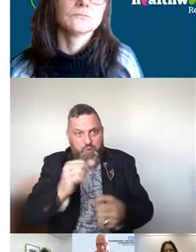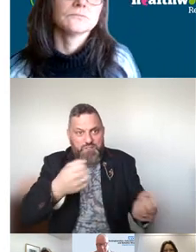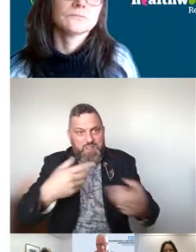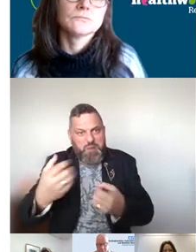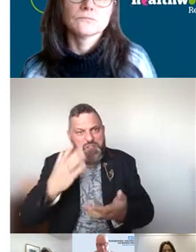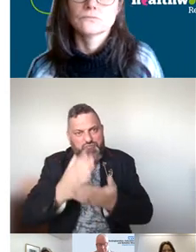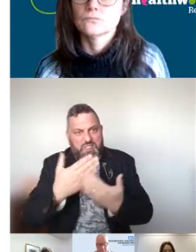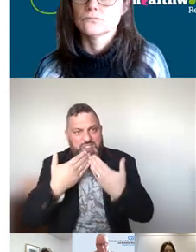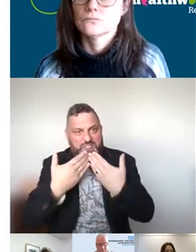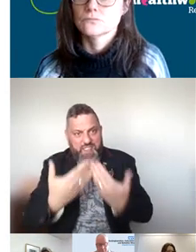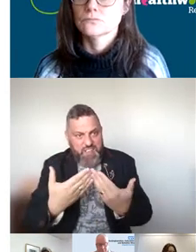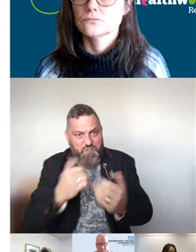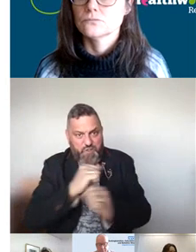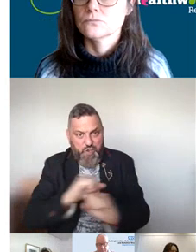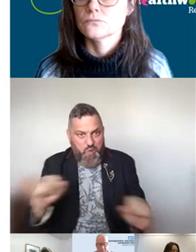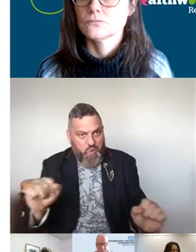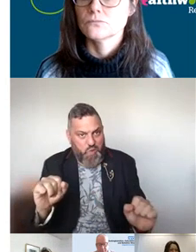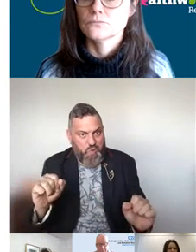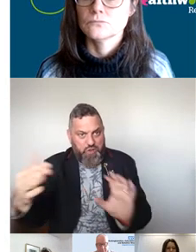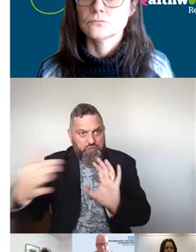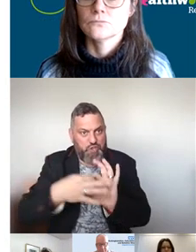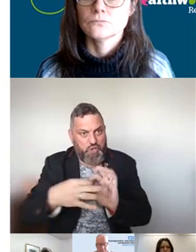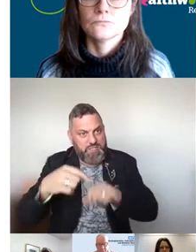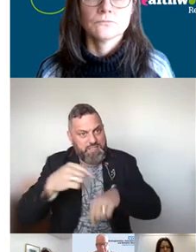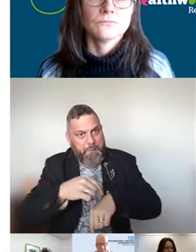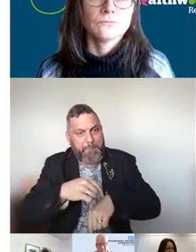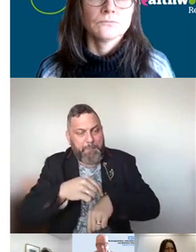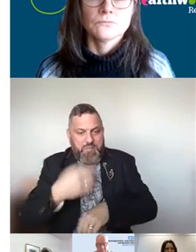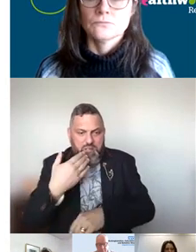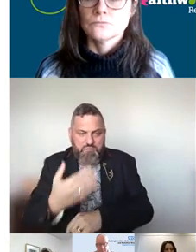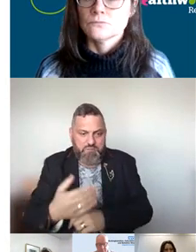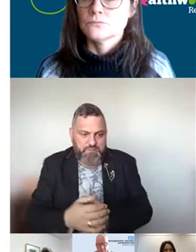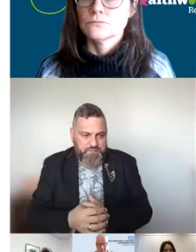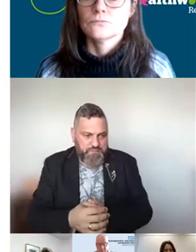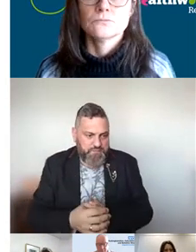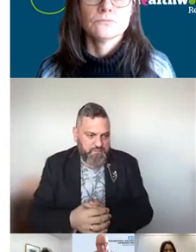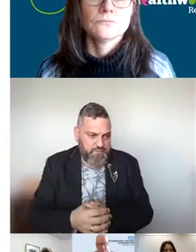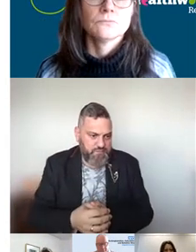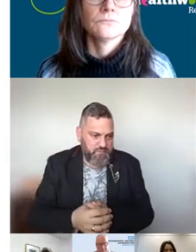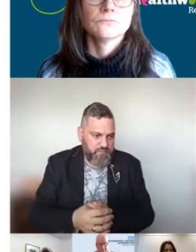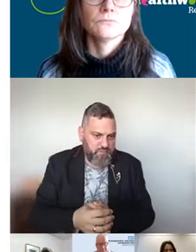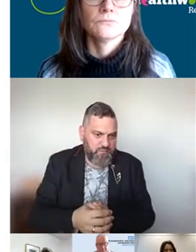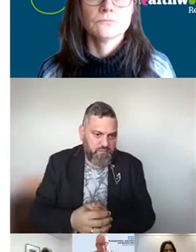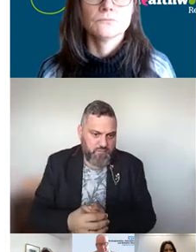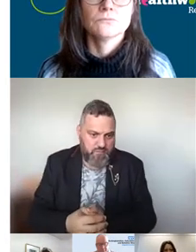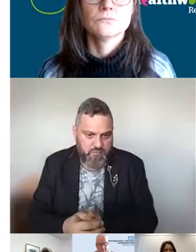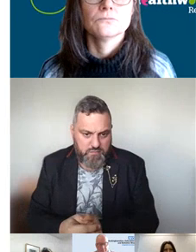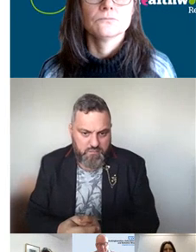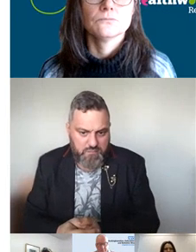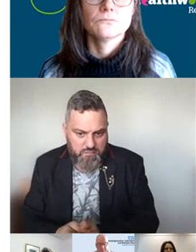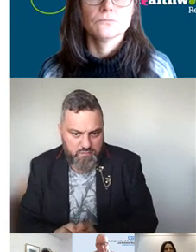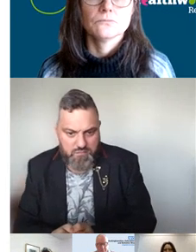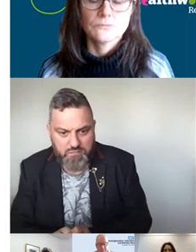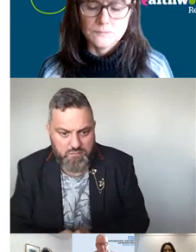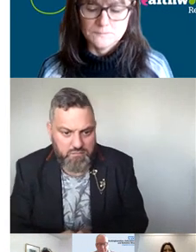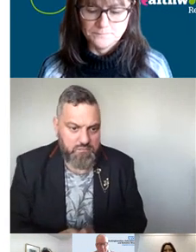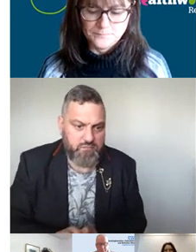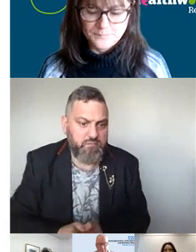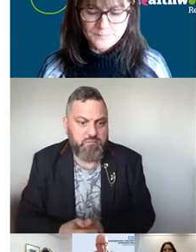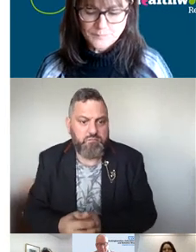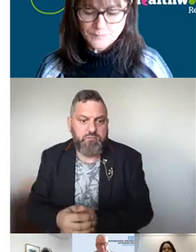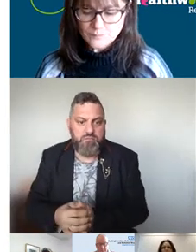time this morning. Erica, if we could flick through to the slides, that would be great. So what I'll do in this